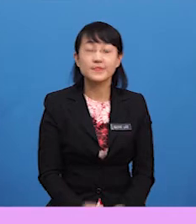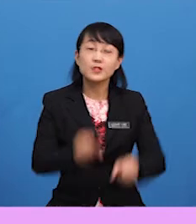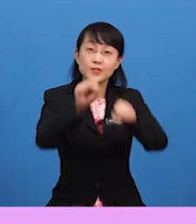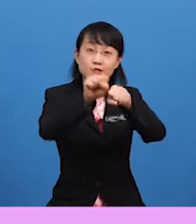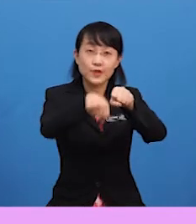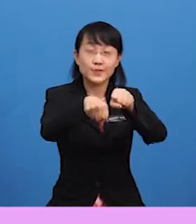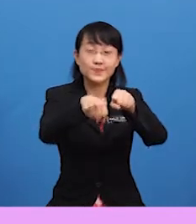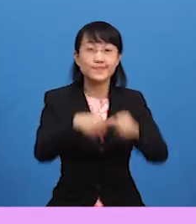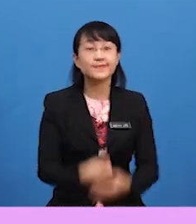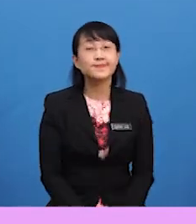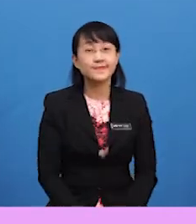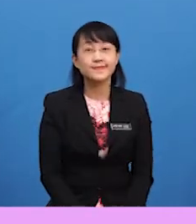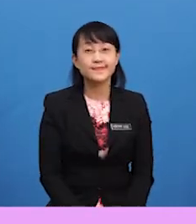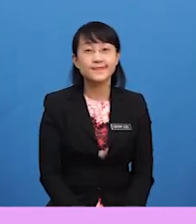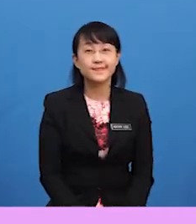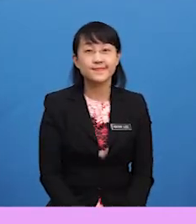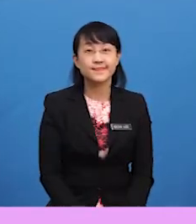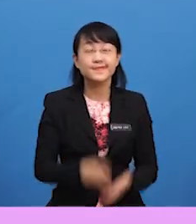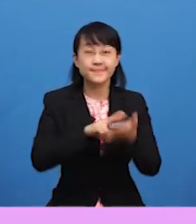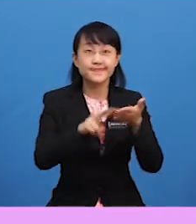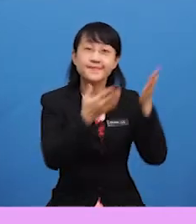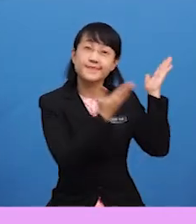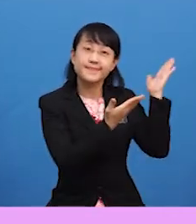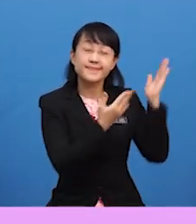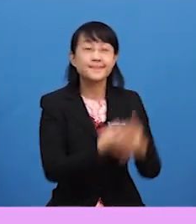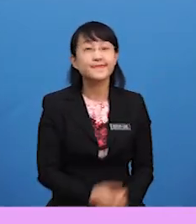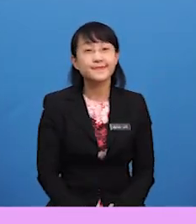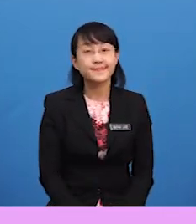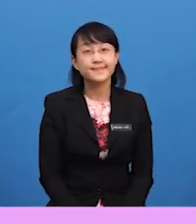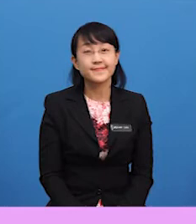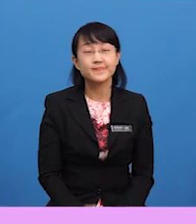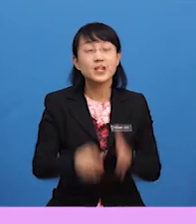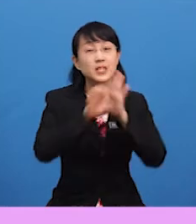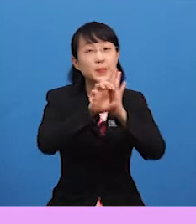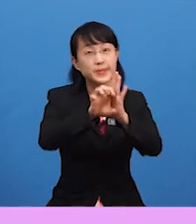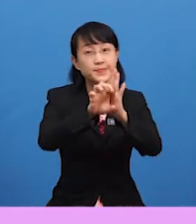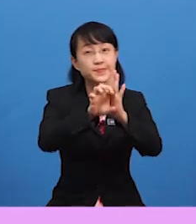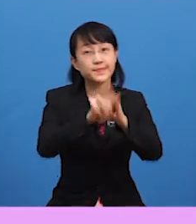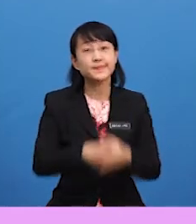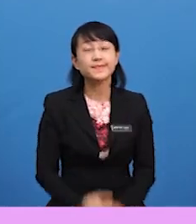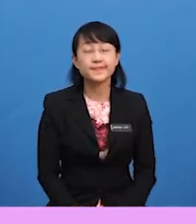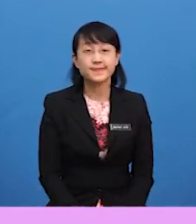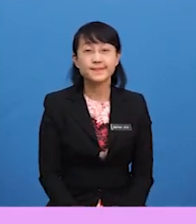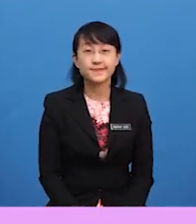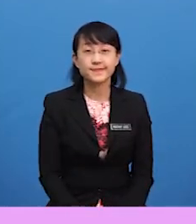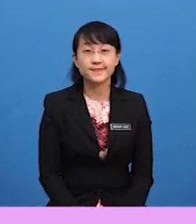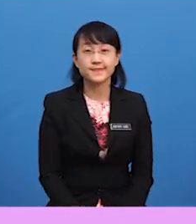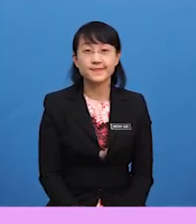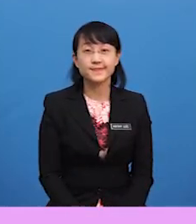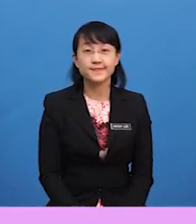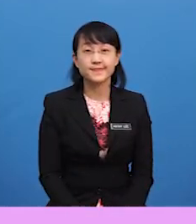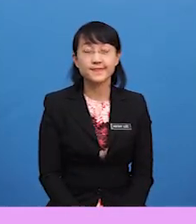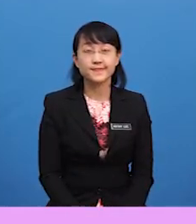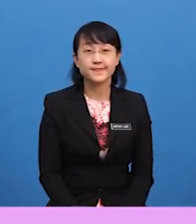So shows a result of someone's actions. For example, Jeremy did not do